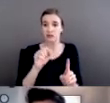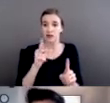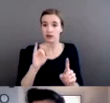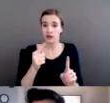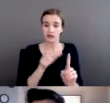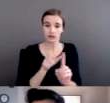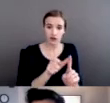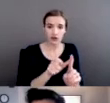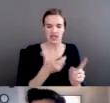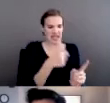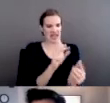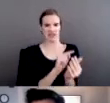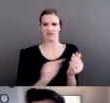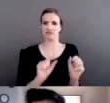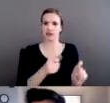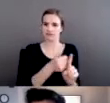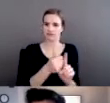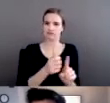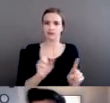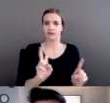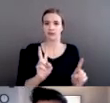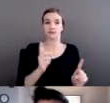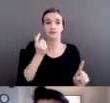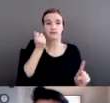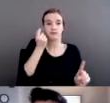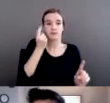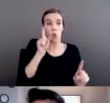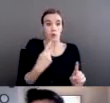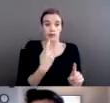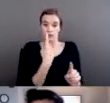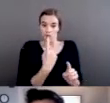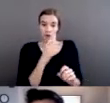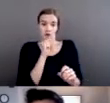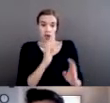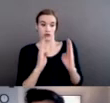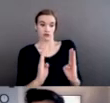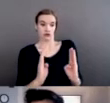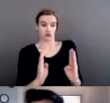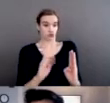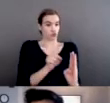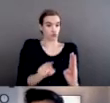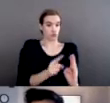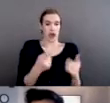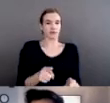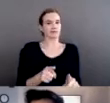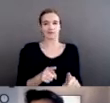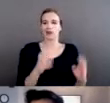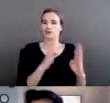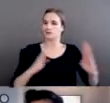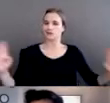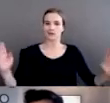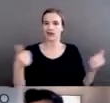important to know that it can happen at any age. You know, I talked about child abuse. This can happen as a child, as an infant. It